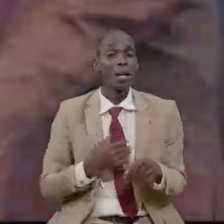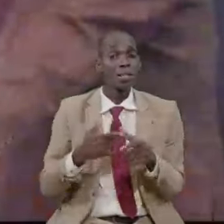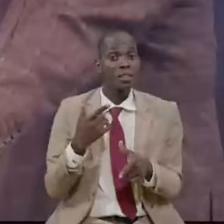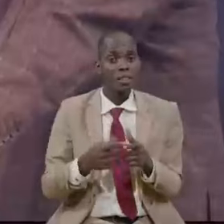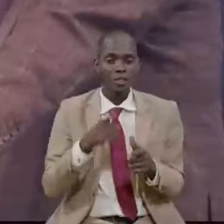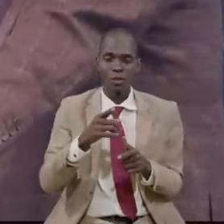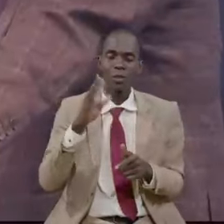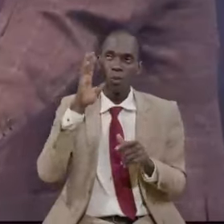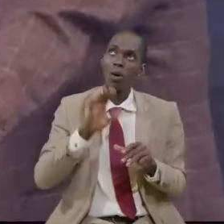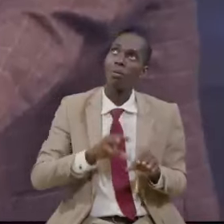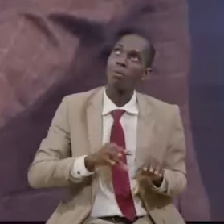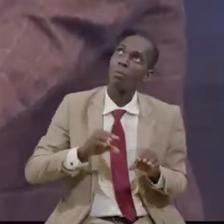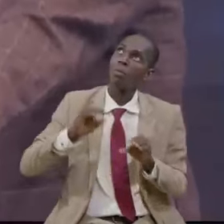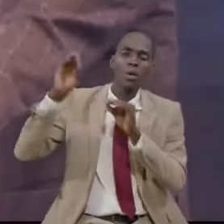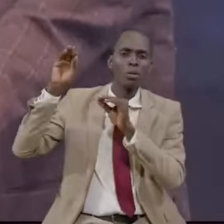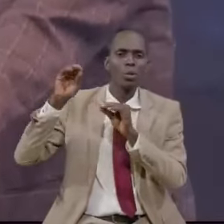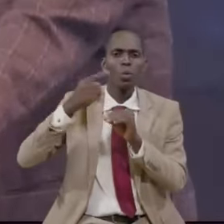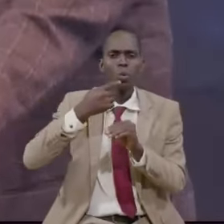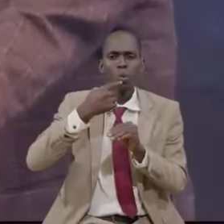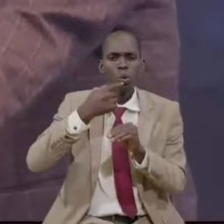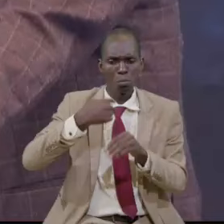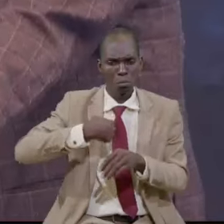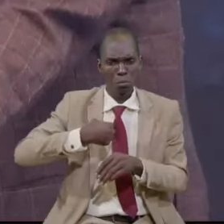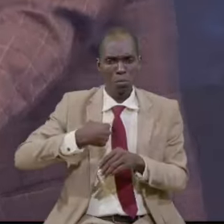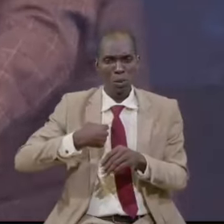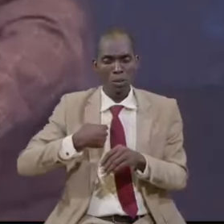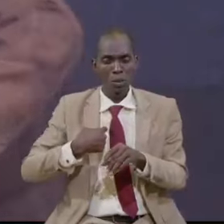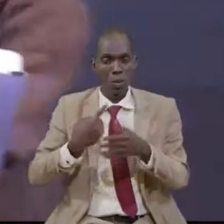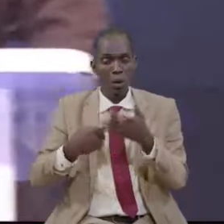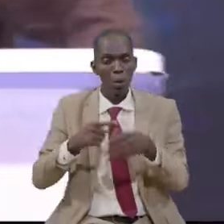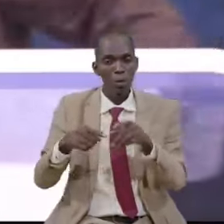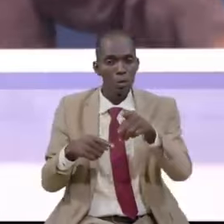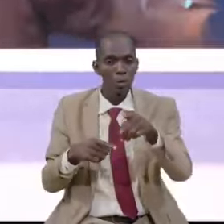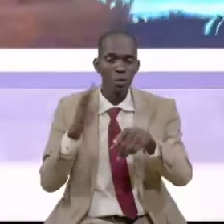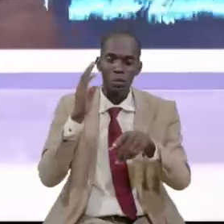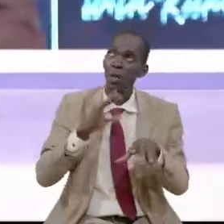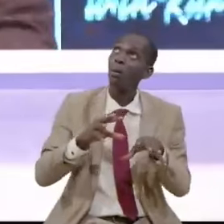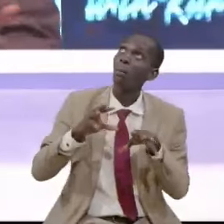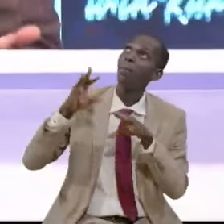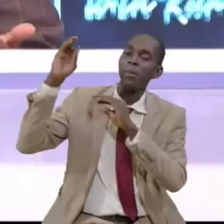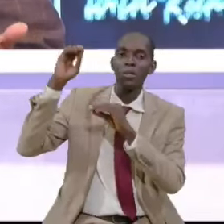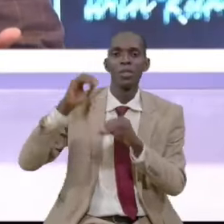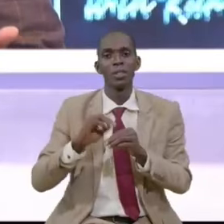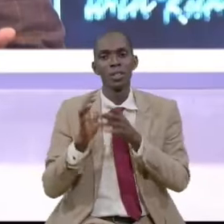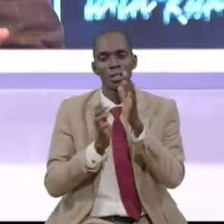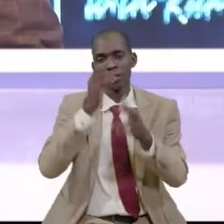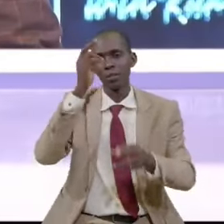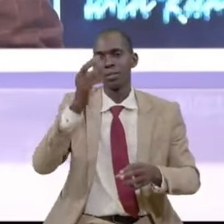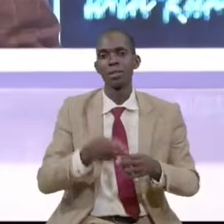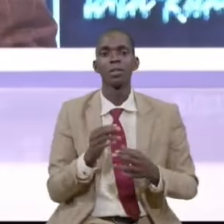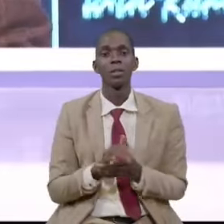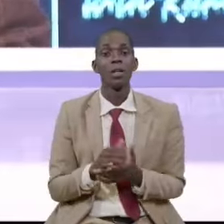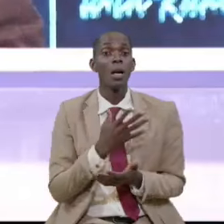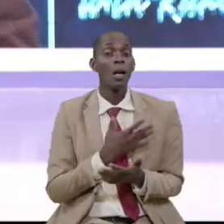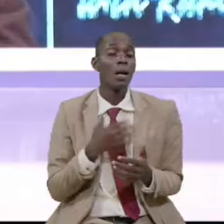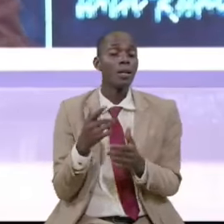talking about you then. You go. You go. And then, lo